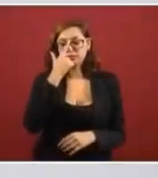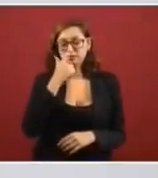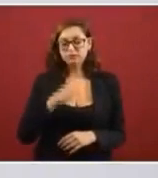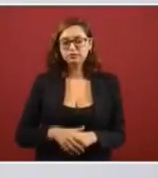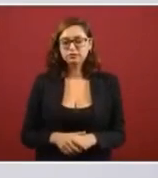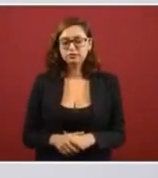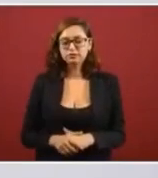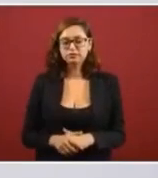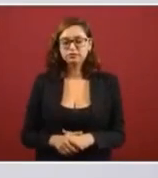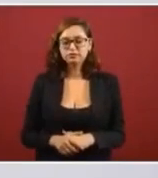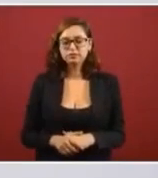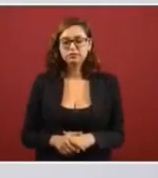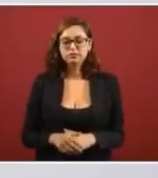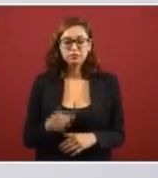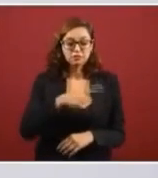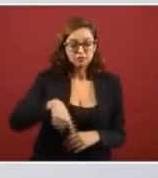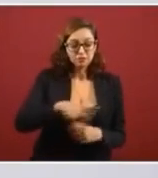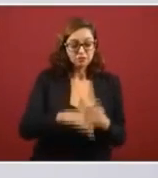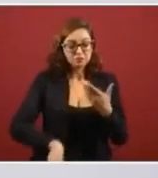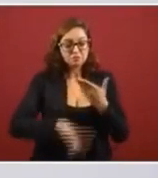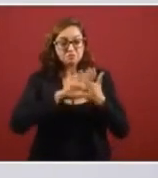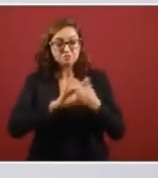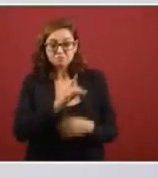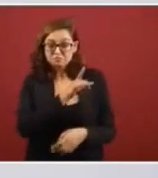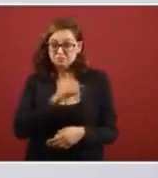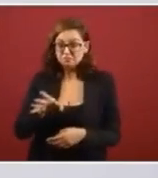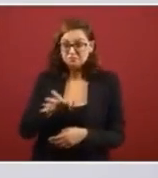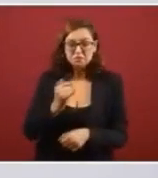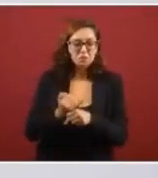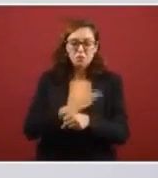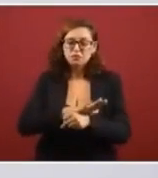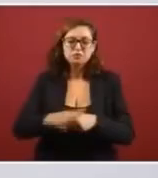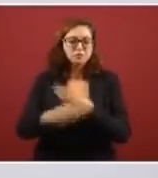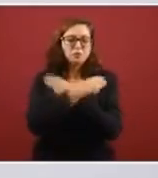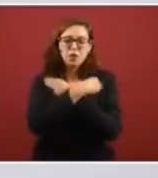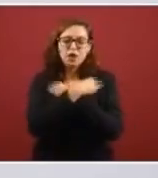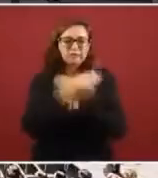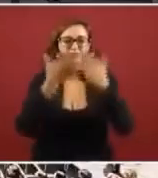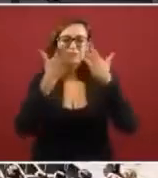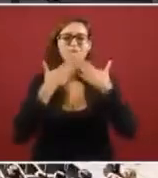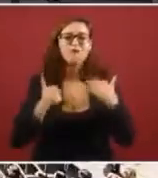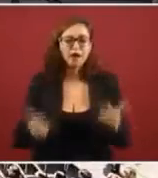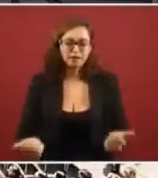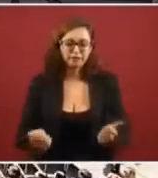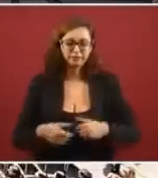use of your reaction is morally impossible